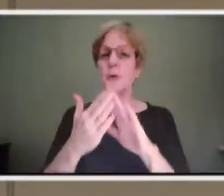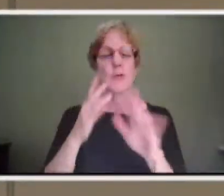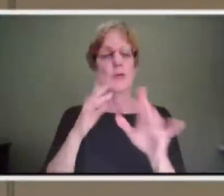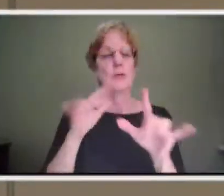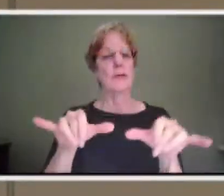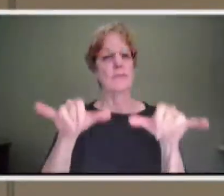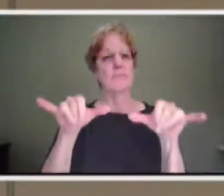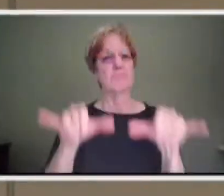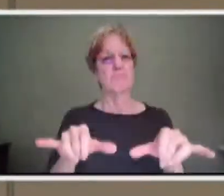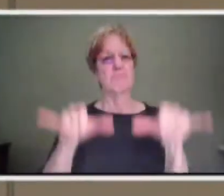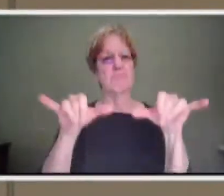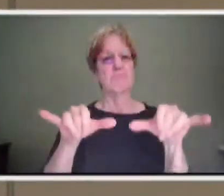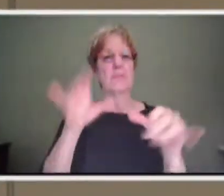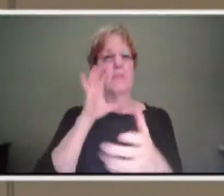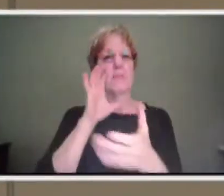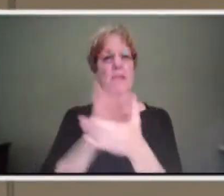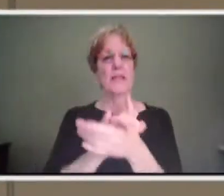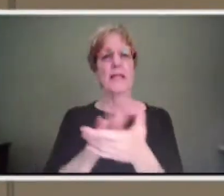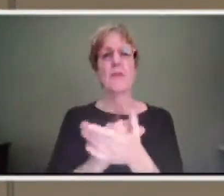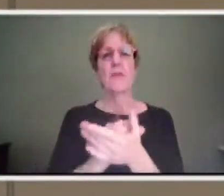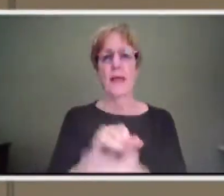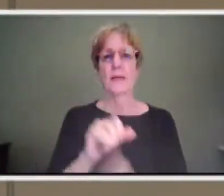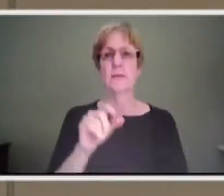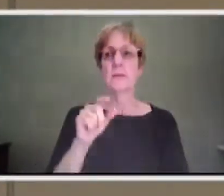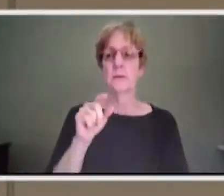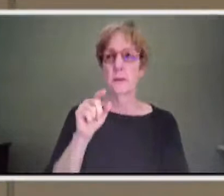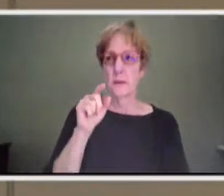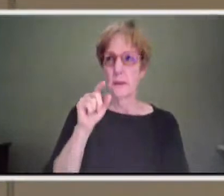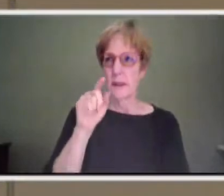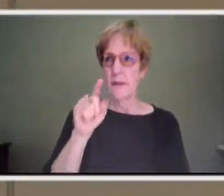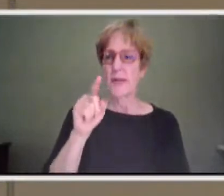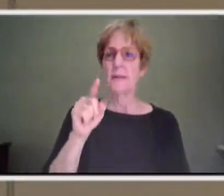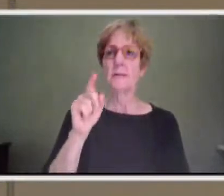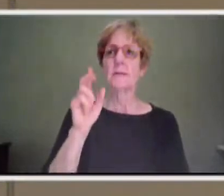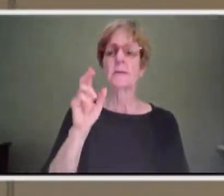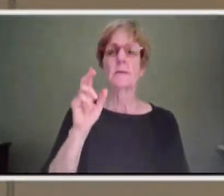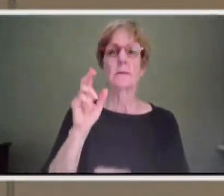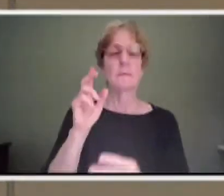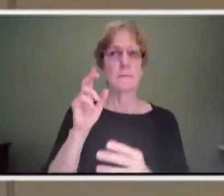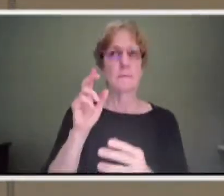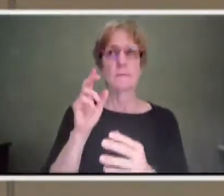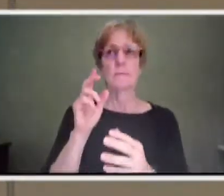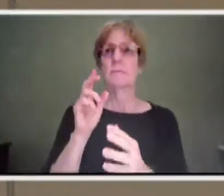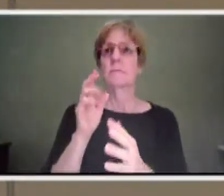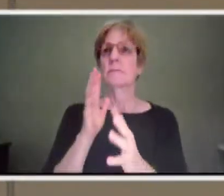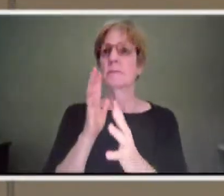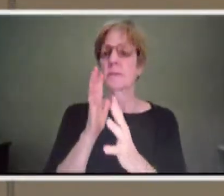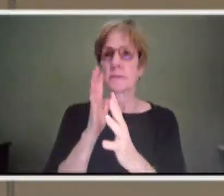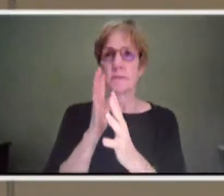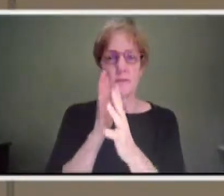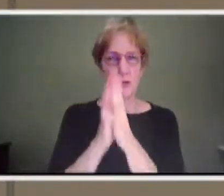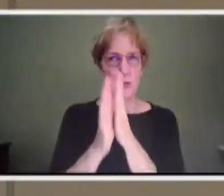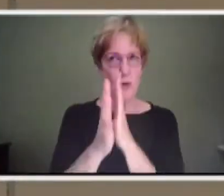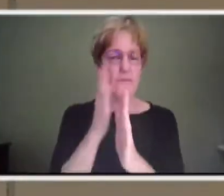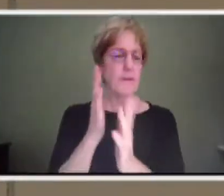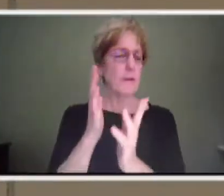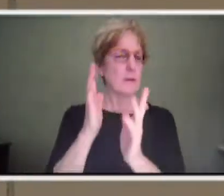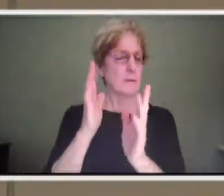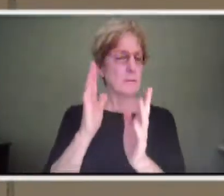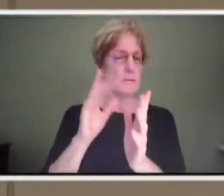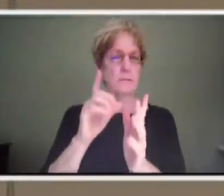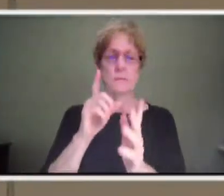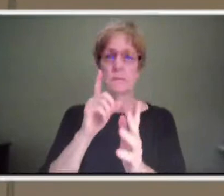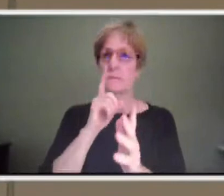their belief that this type of intensity would be appropriate. But even if